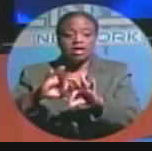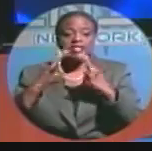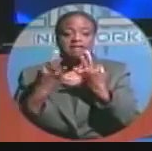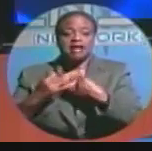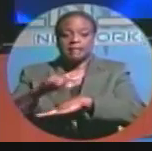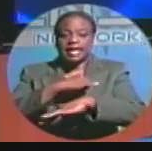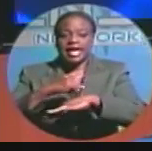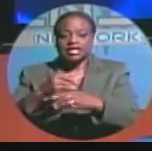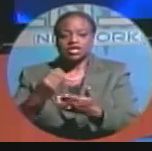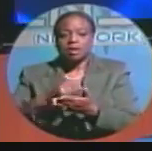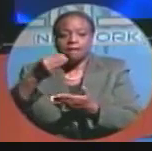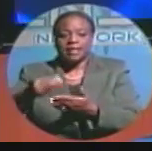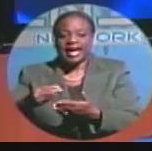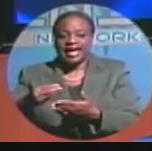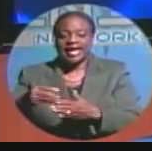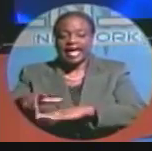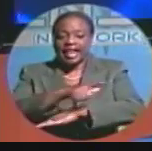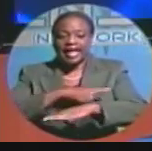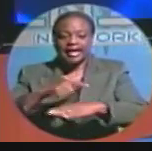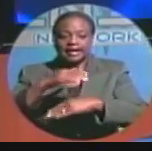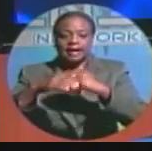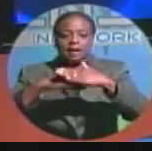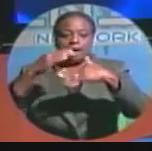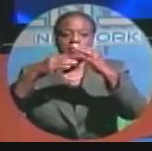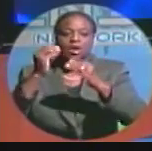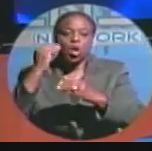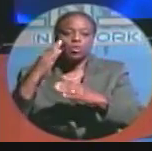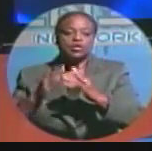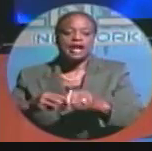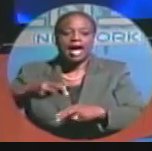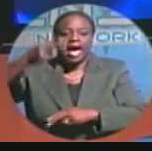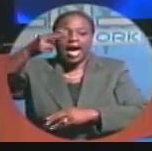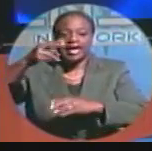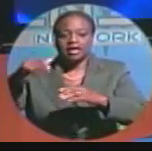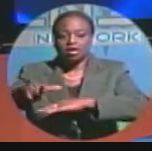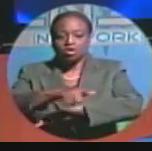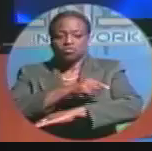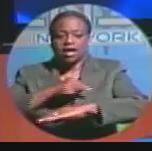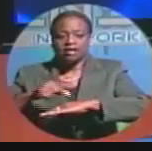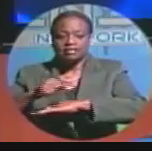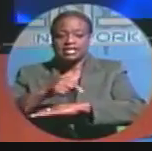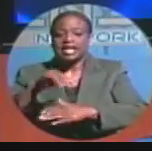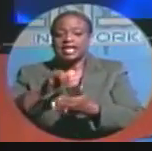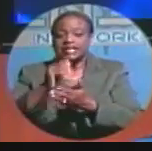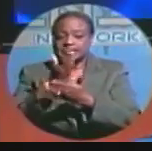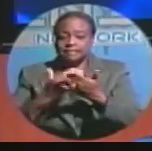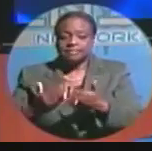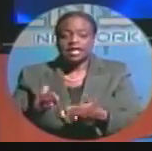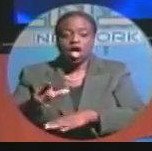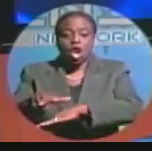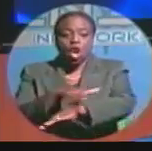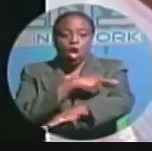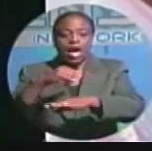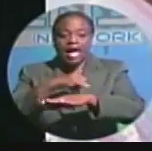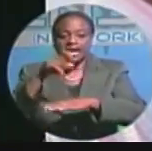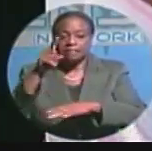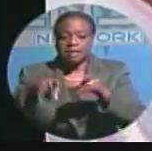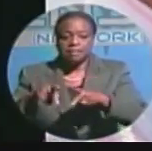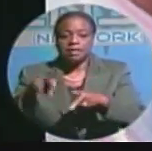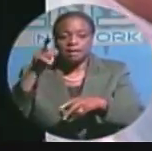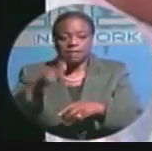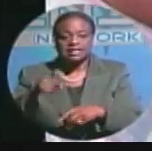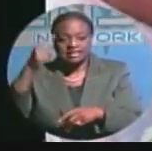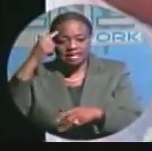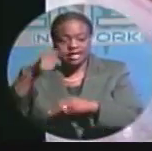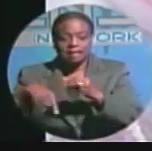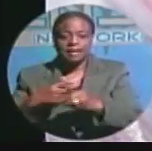land and build homes on higher ground, it's something residents living in Long Island should consider. And it is